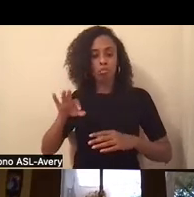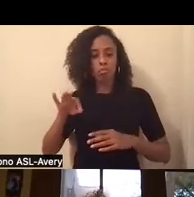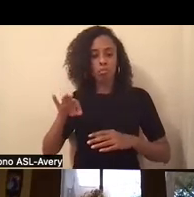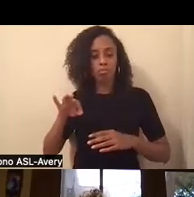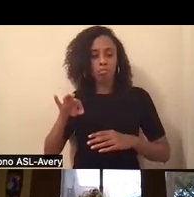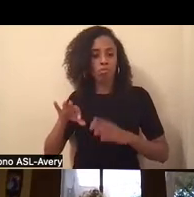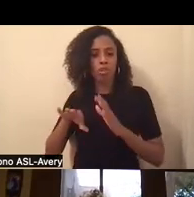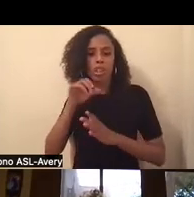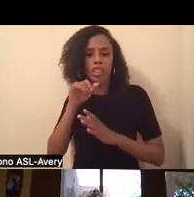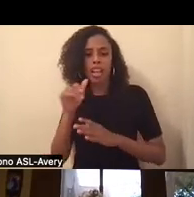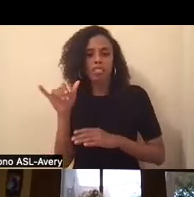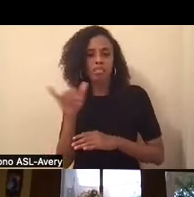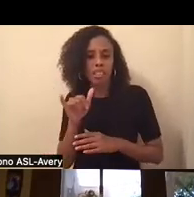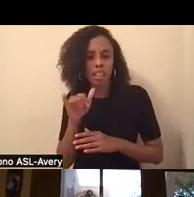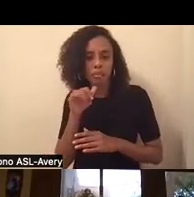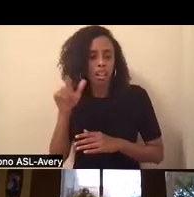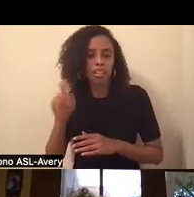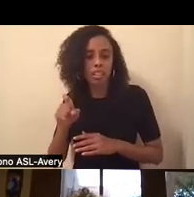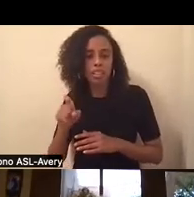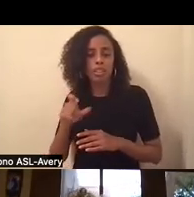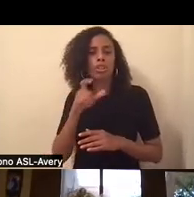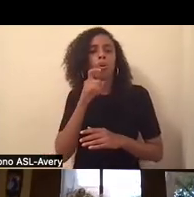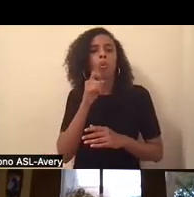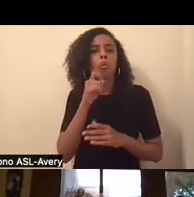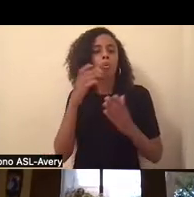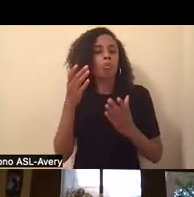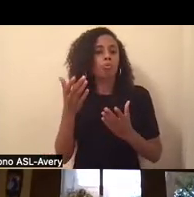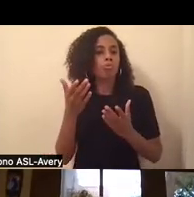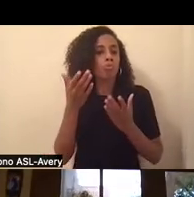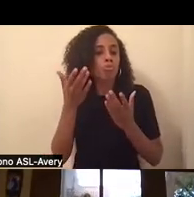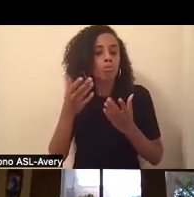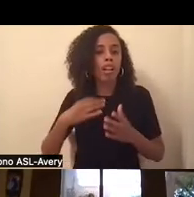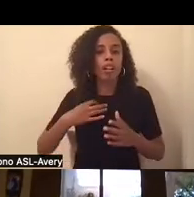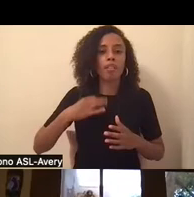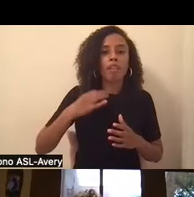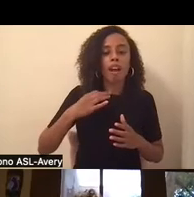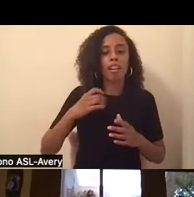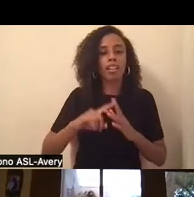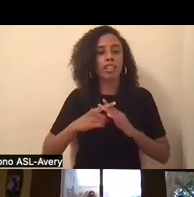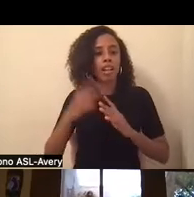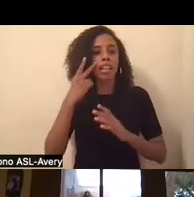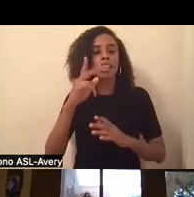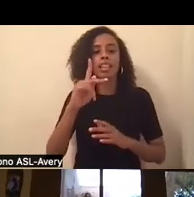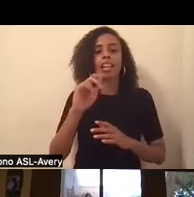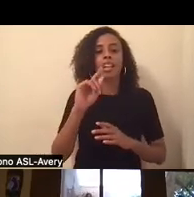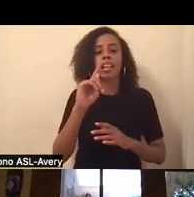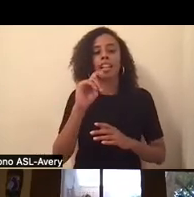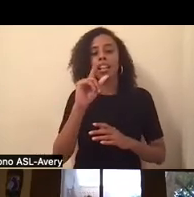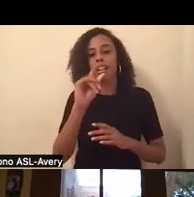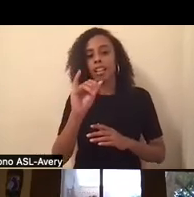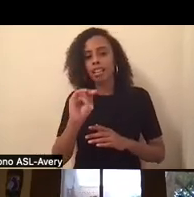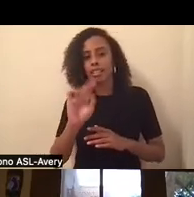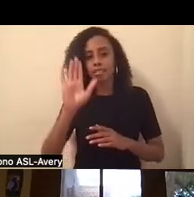So who is willing to start us off? And I see Caitlin's hand raised. So Caitlin, would you help